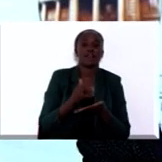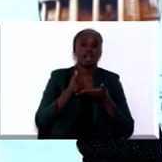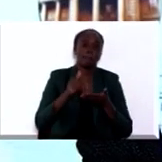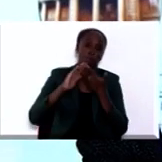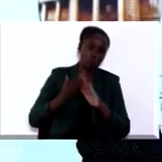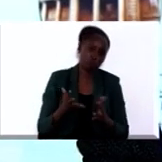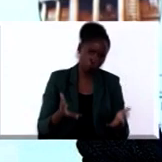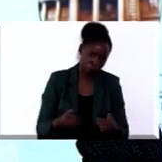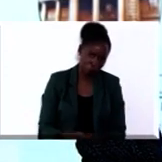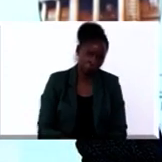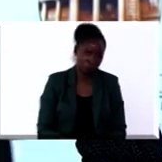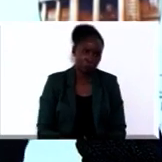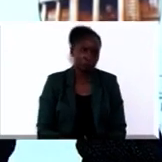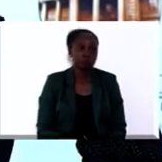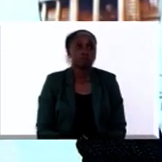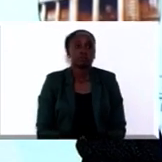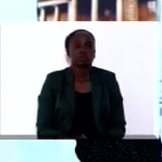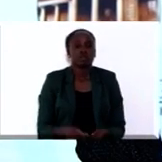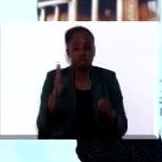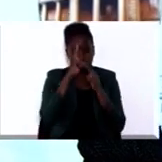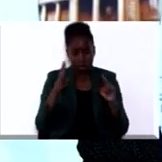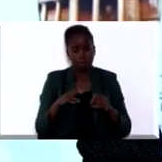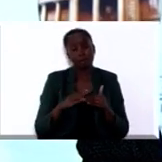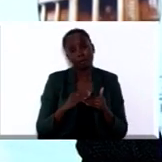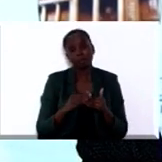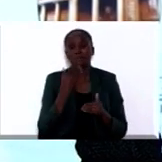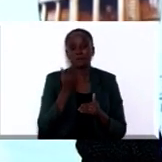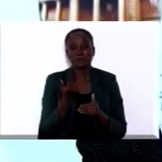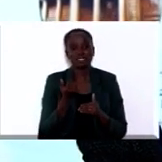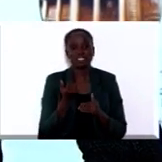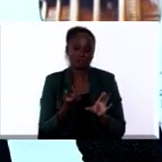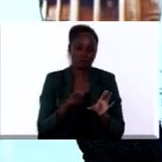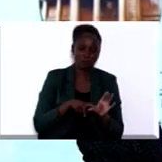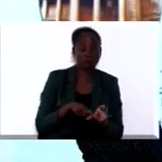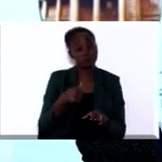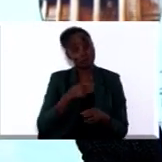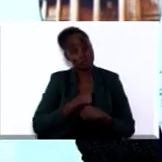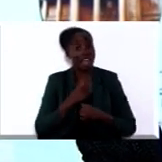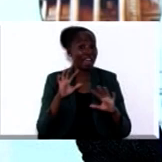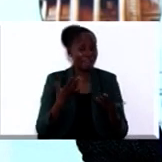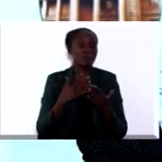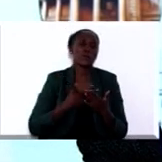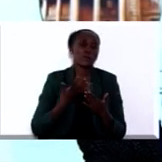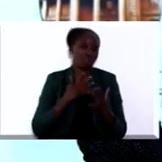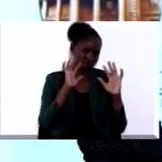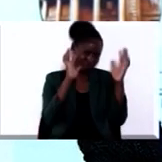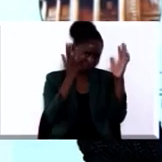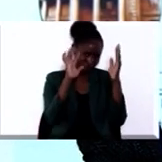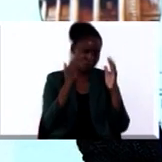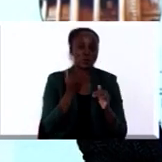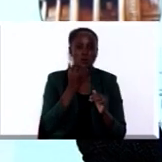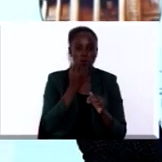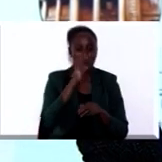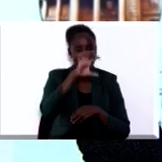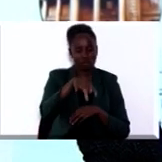communities. Honorable members, please join me in congratulating the